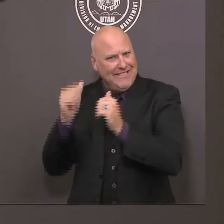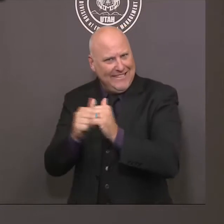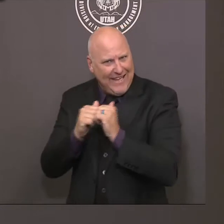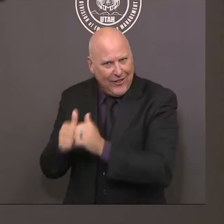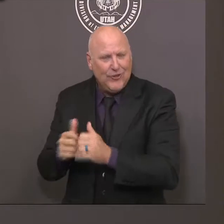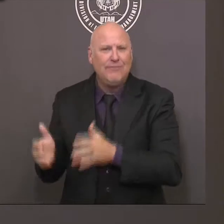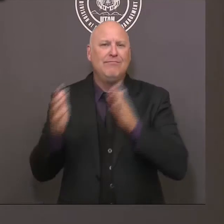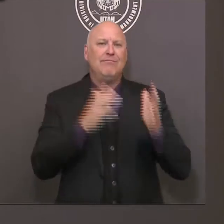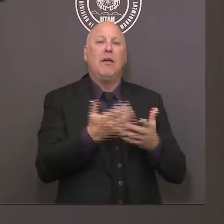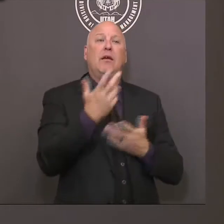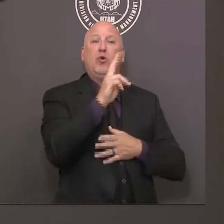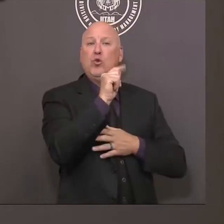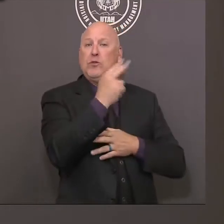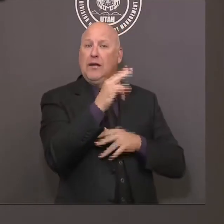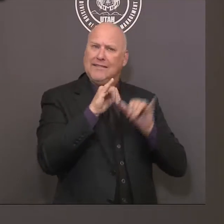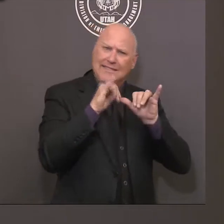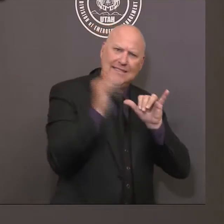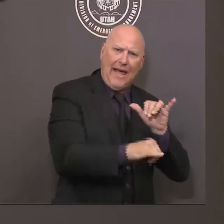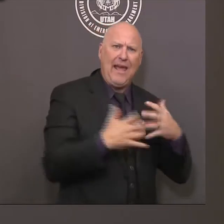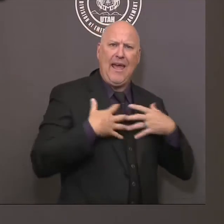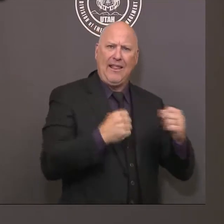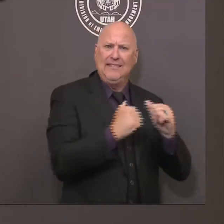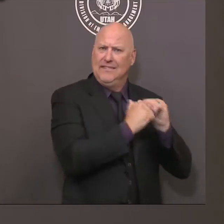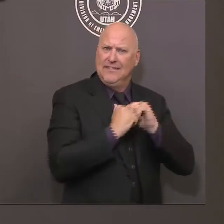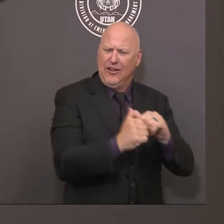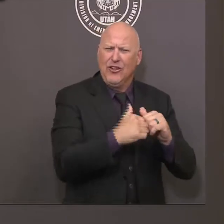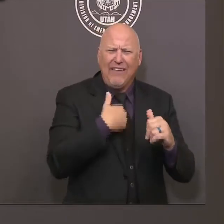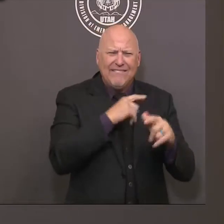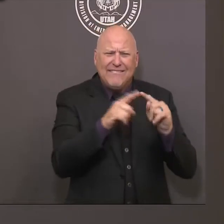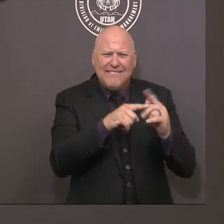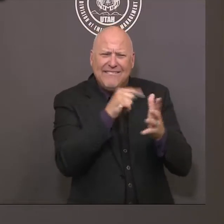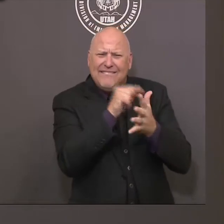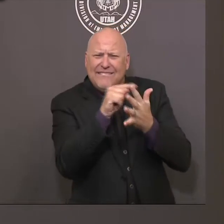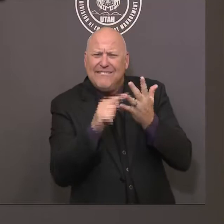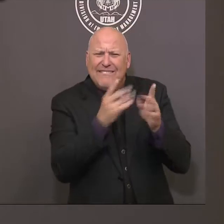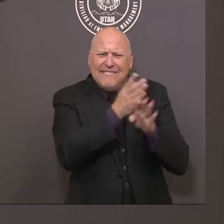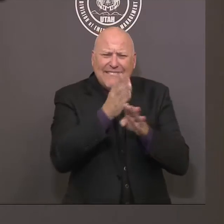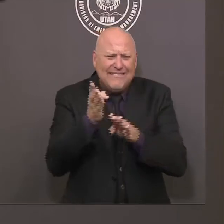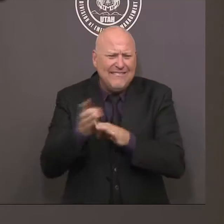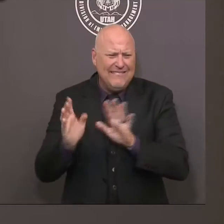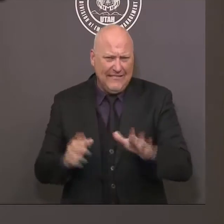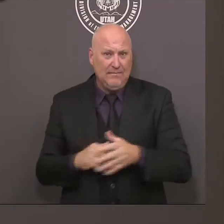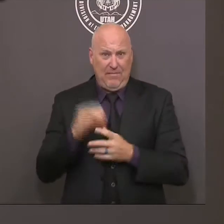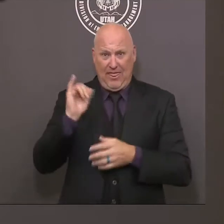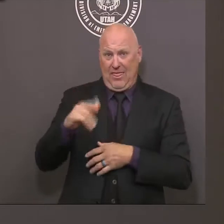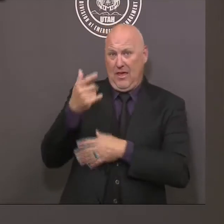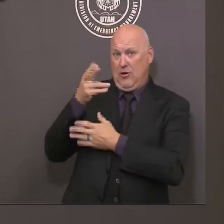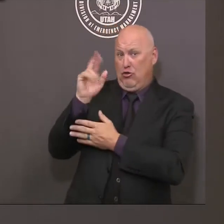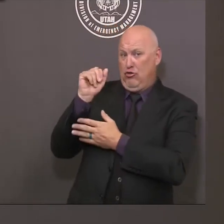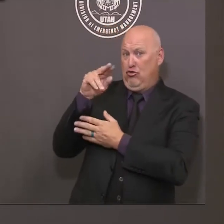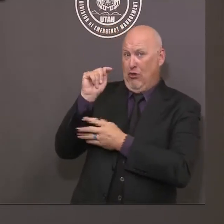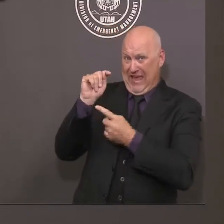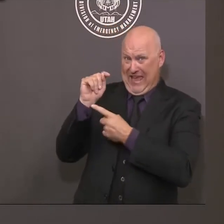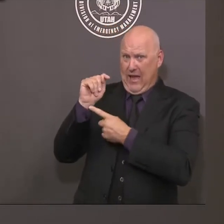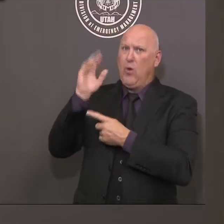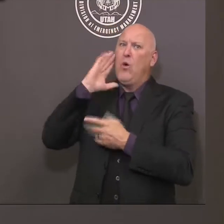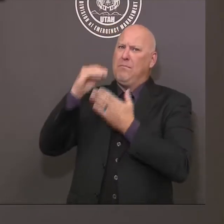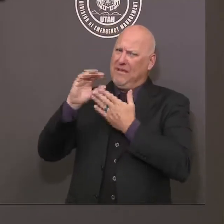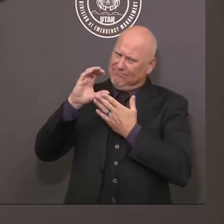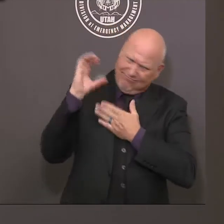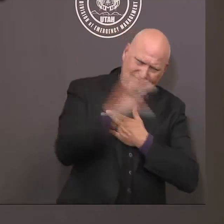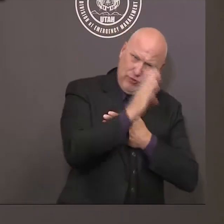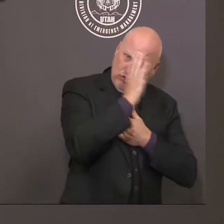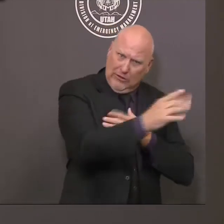that will go directly to the businesses and organizations that have been affected the most with this